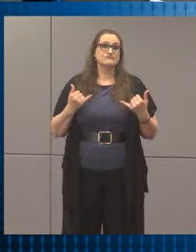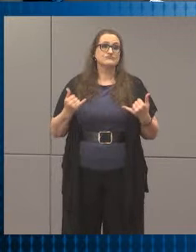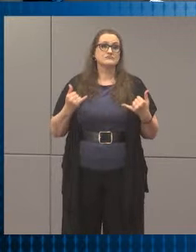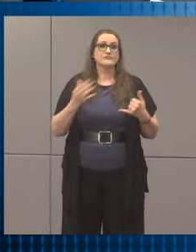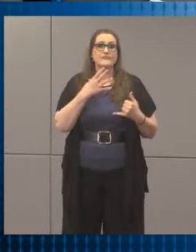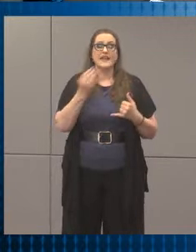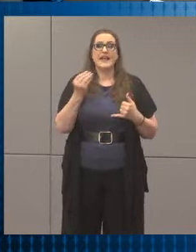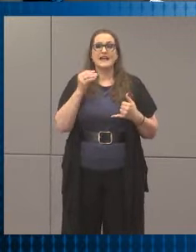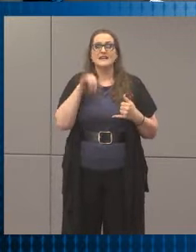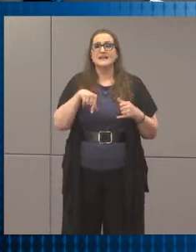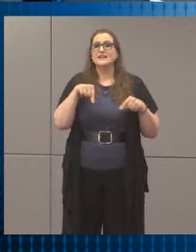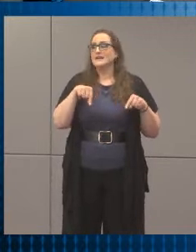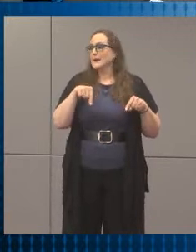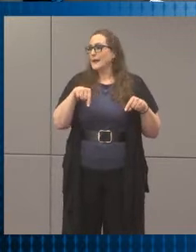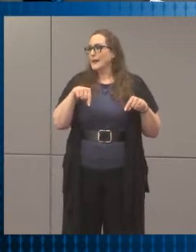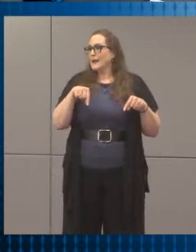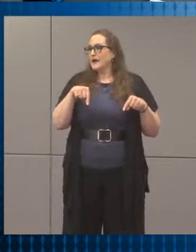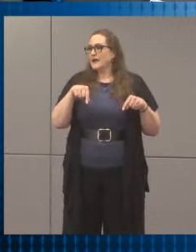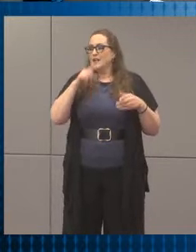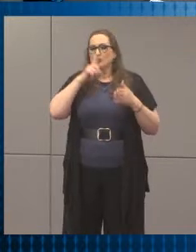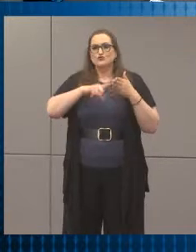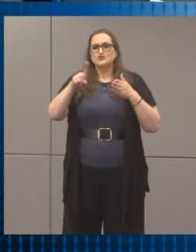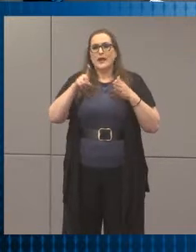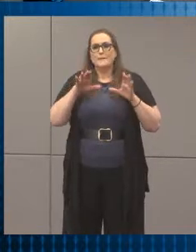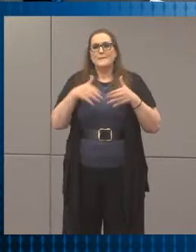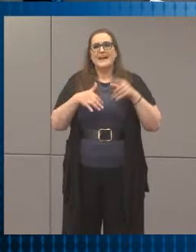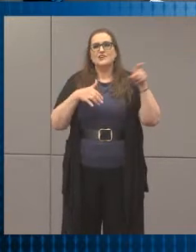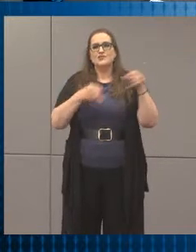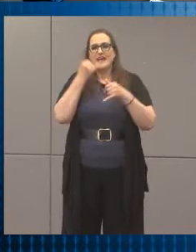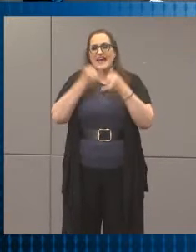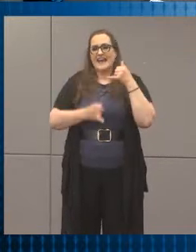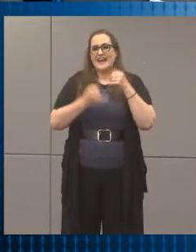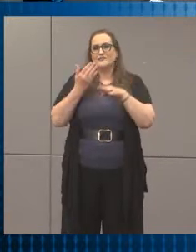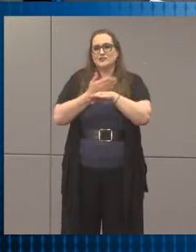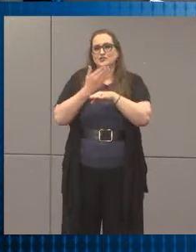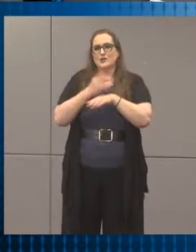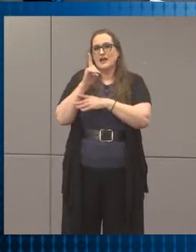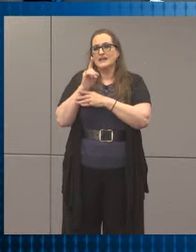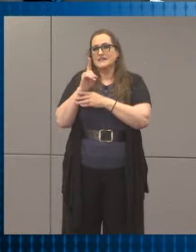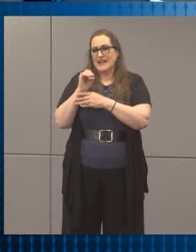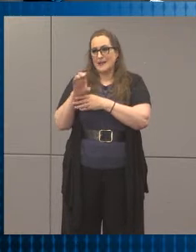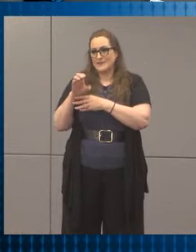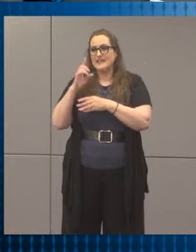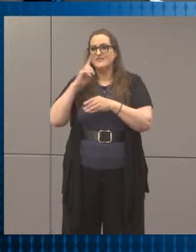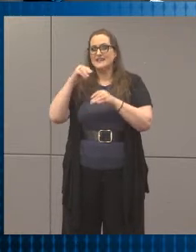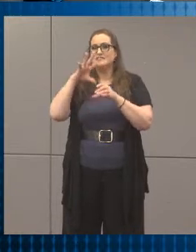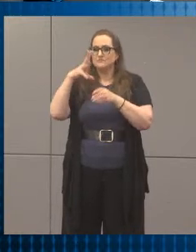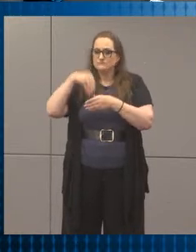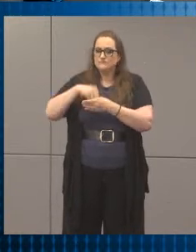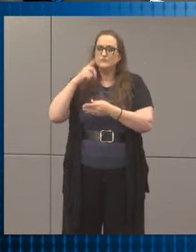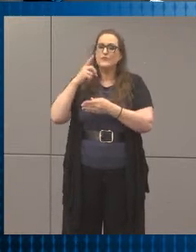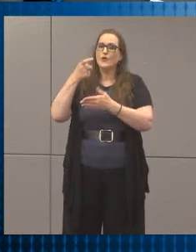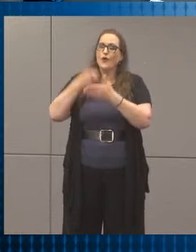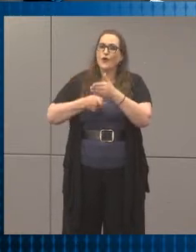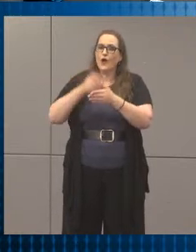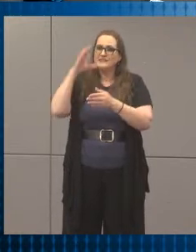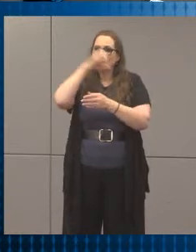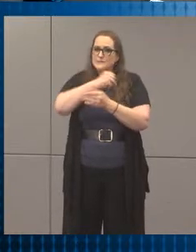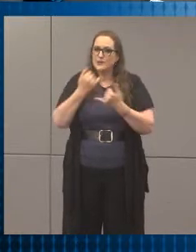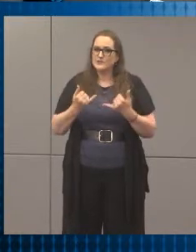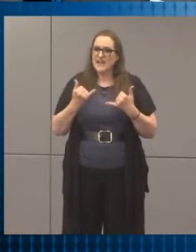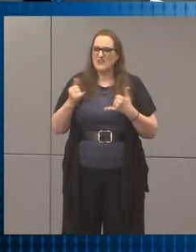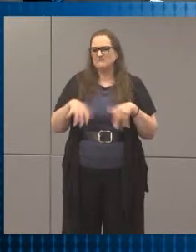And this check package at end of construction documentation is into our cost estimator now. It